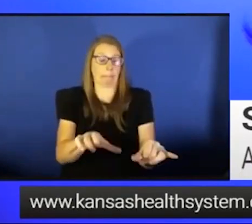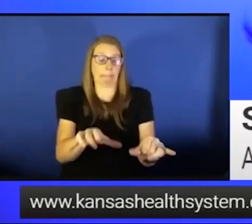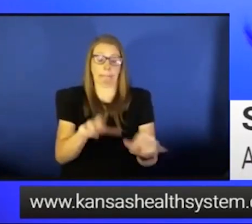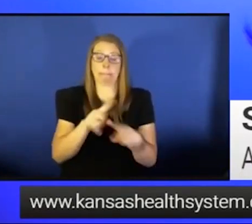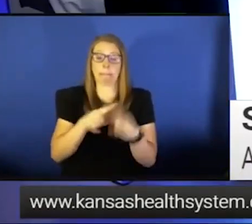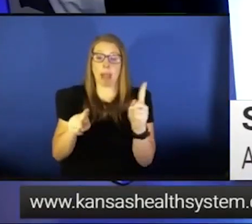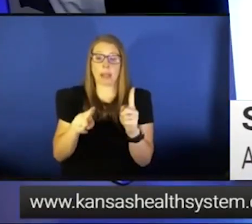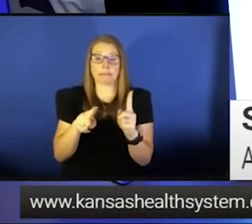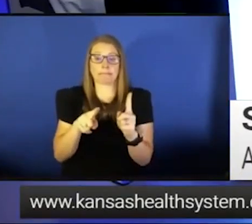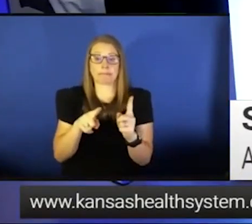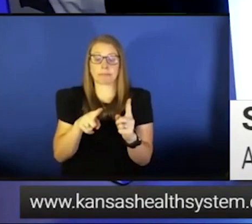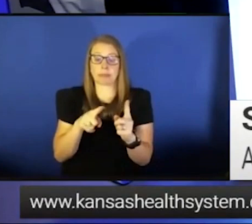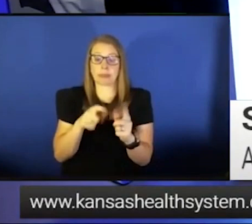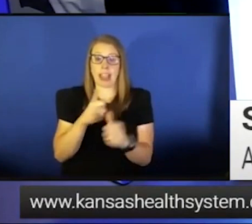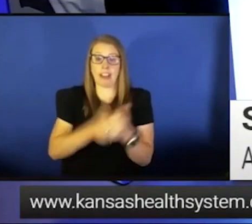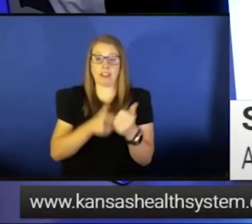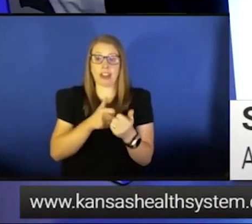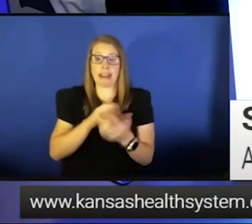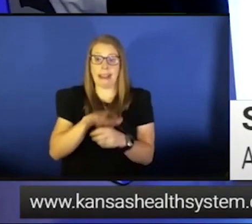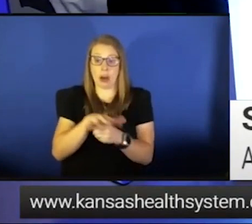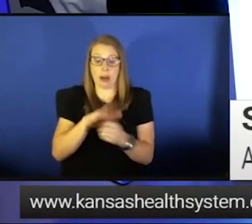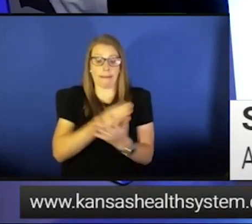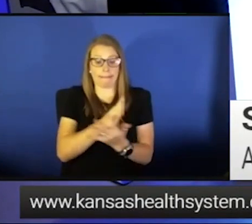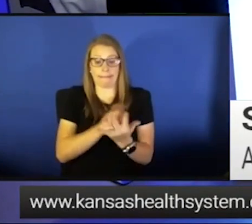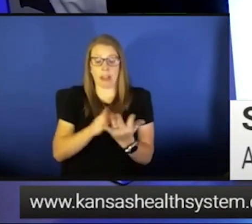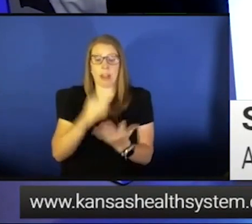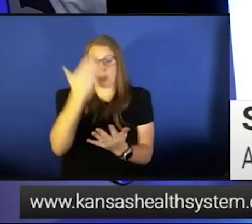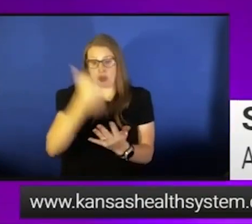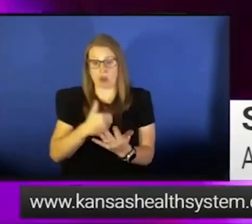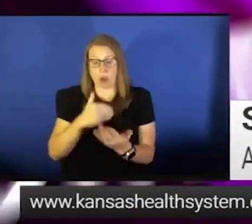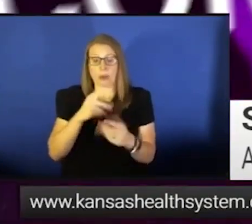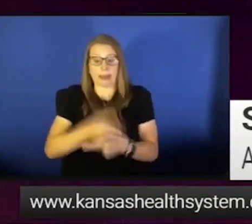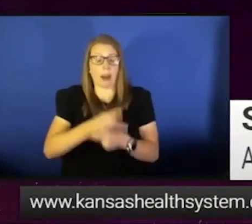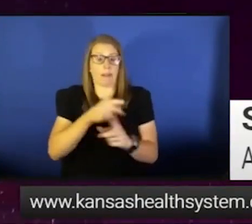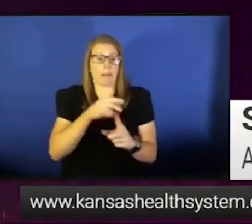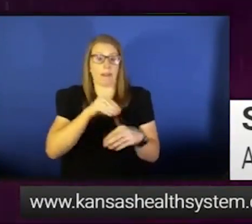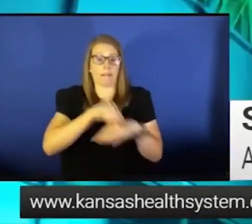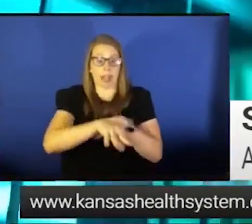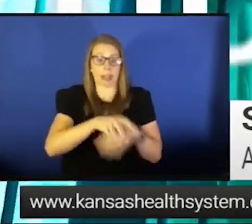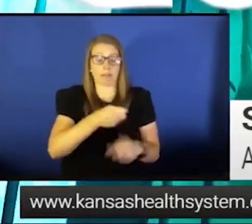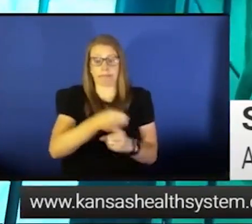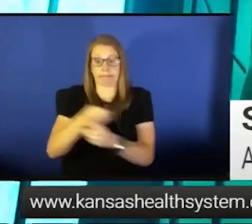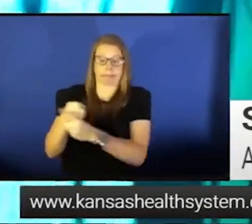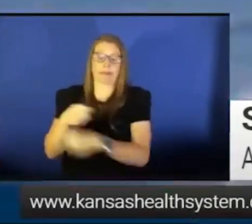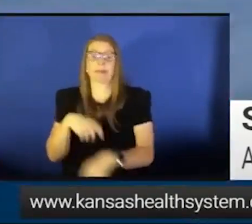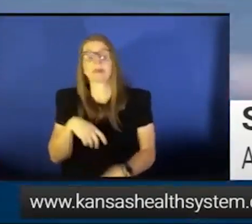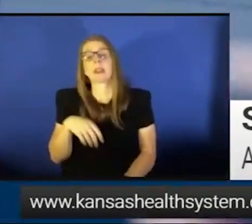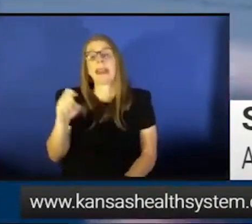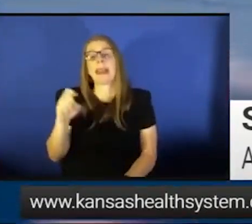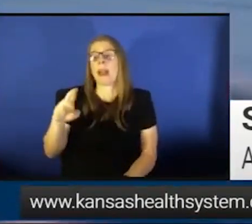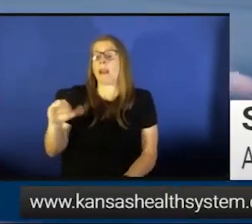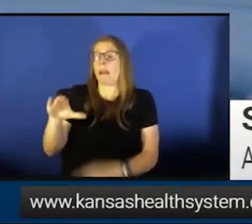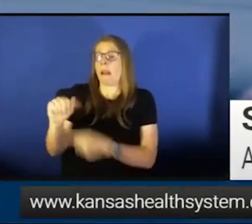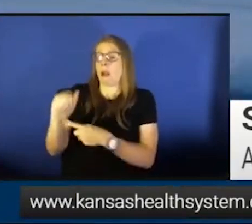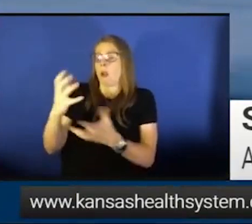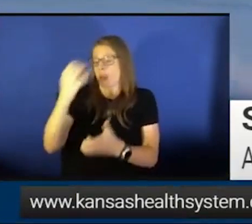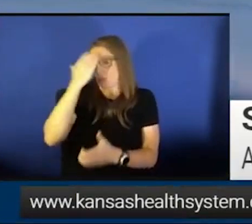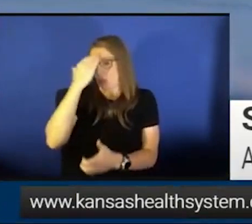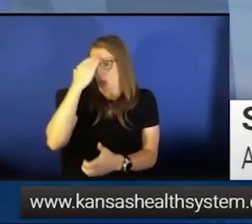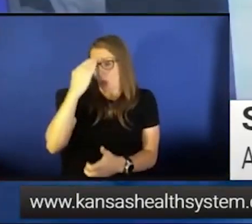care. I have a community question that came in that is a good one. Erica wants to know if strokes are